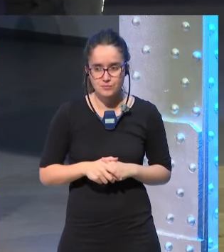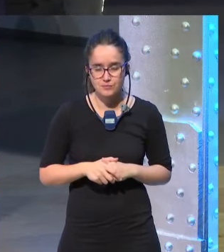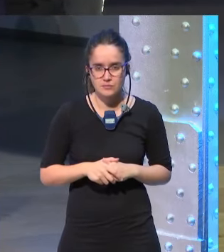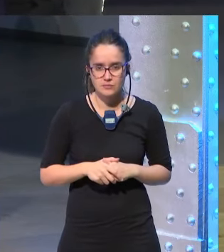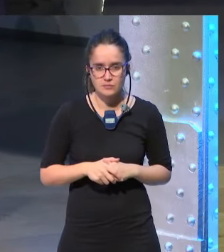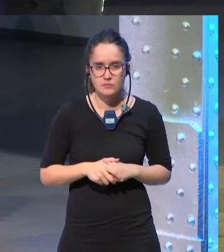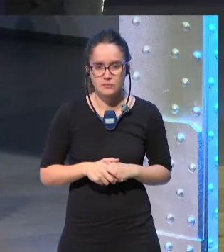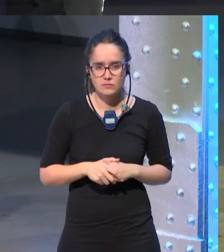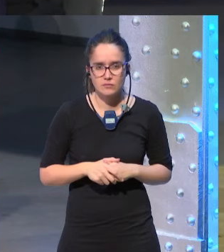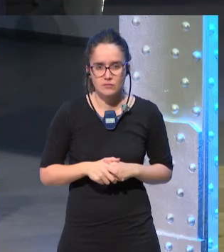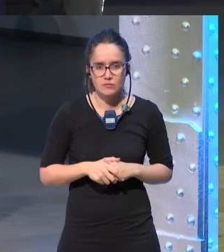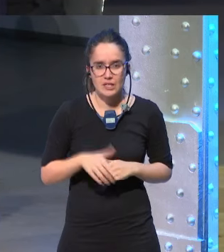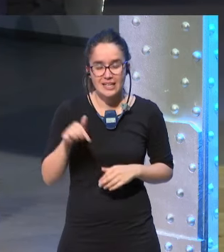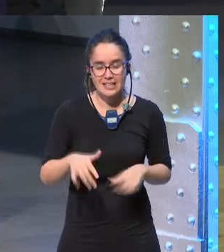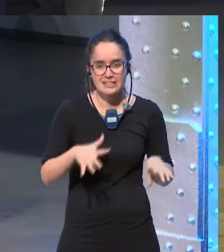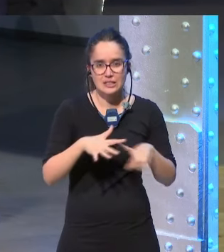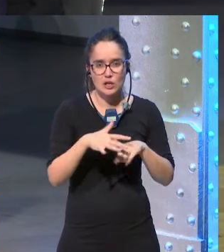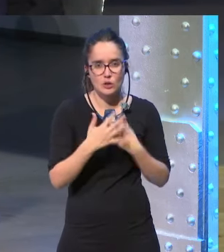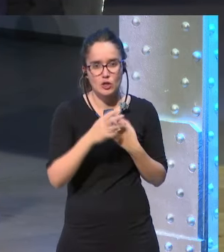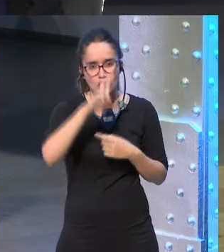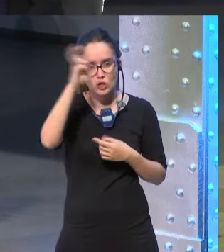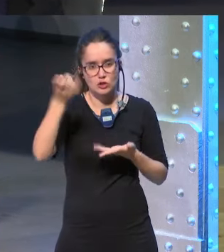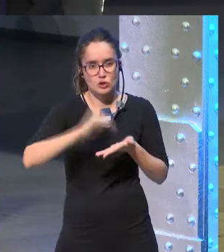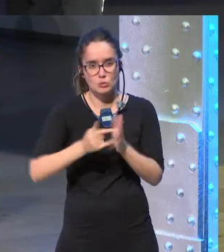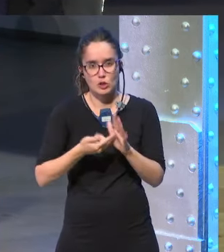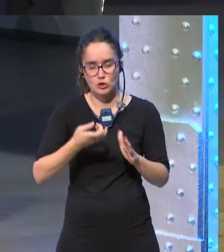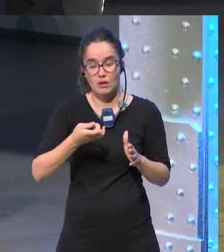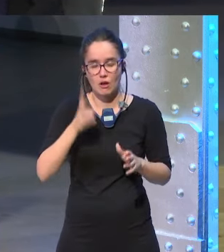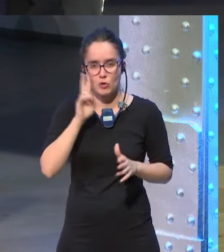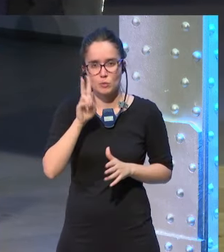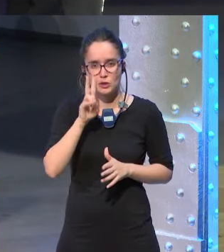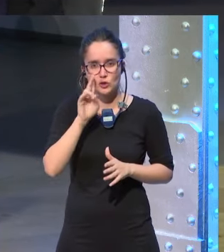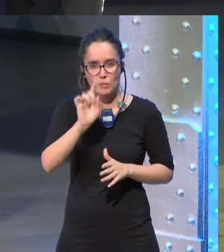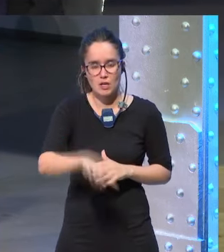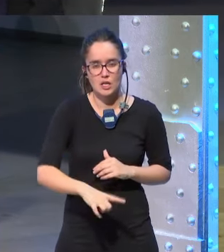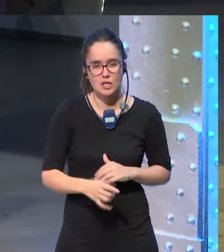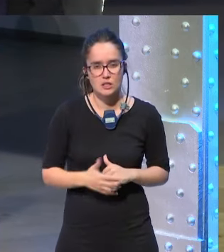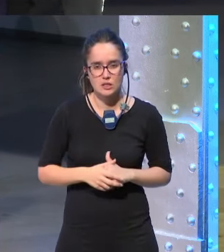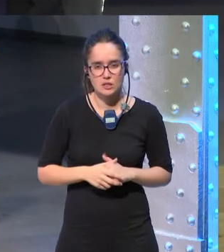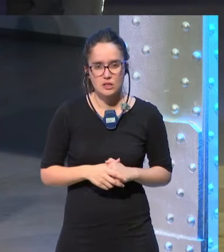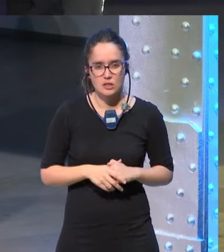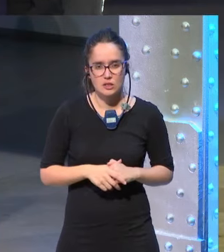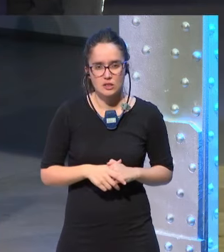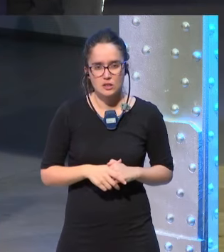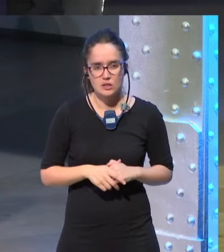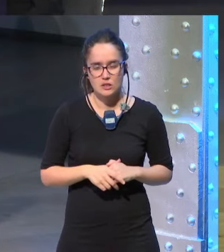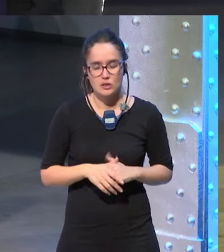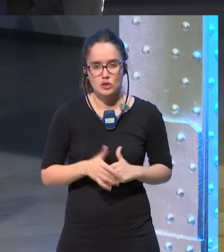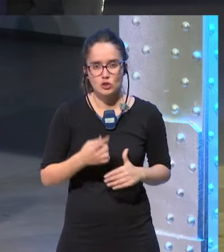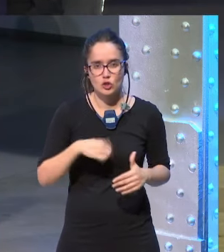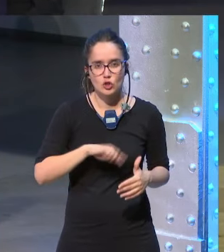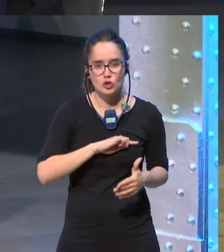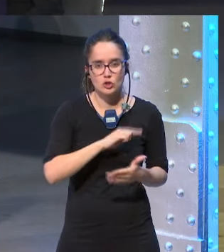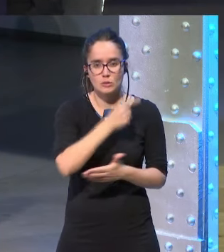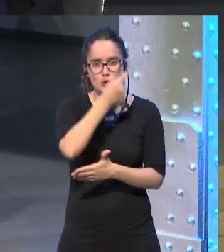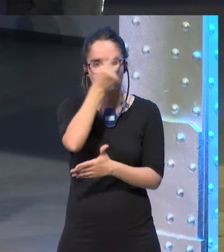this case, or in many of the projects that you've been seeing, we're actually designing the